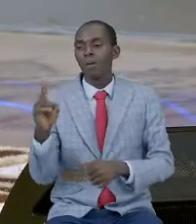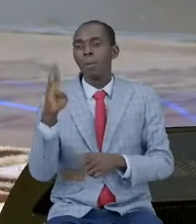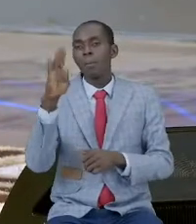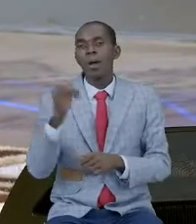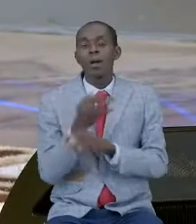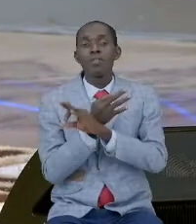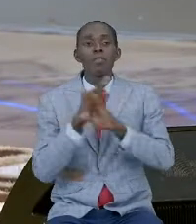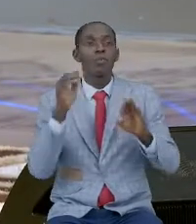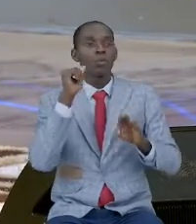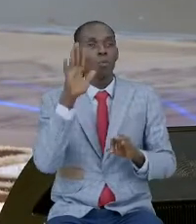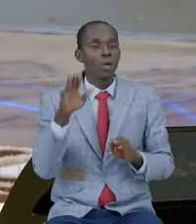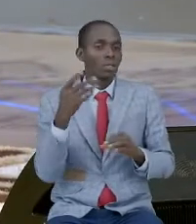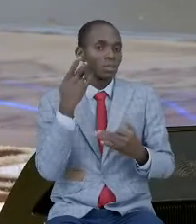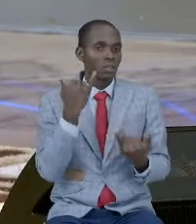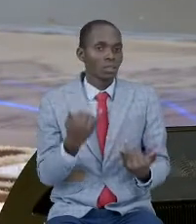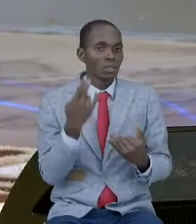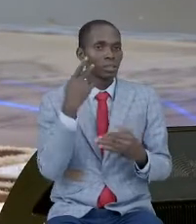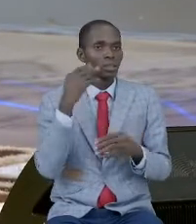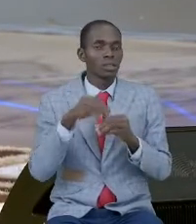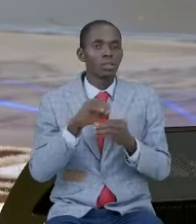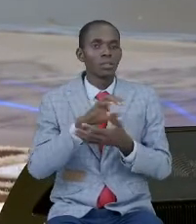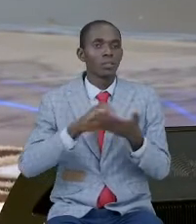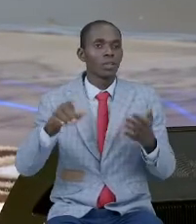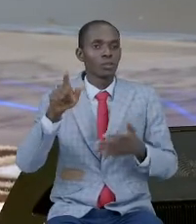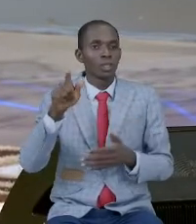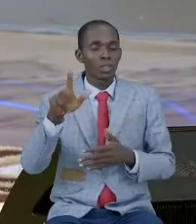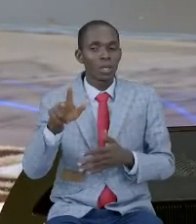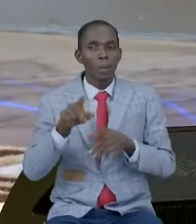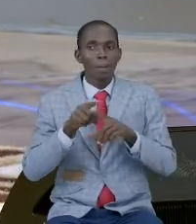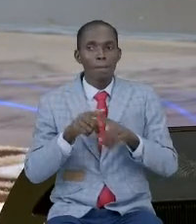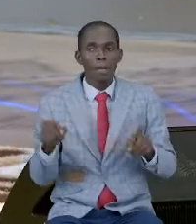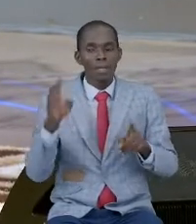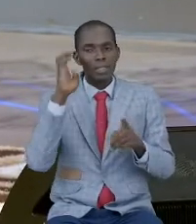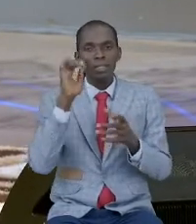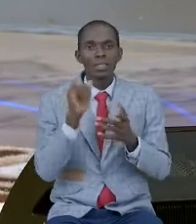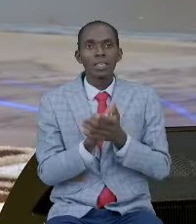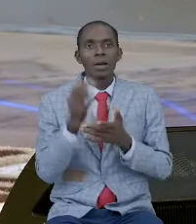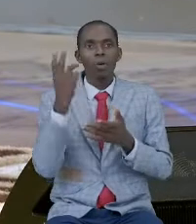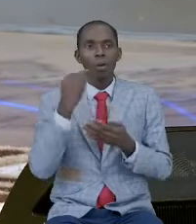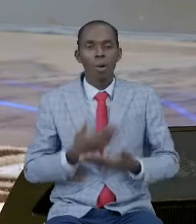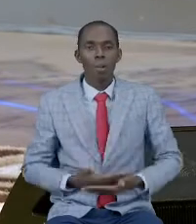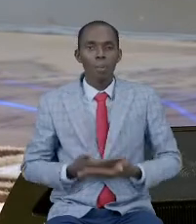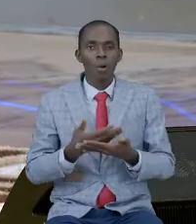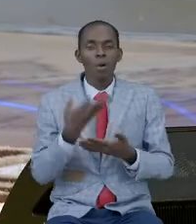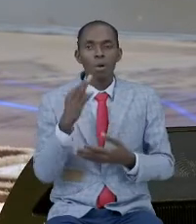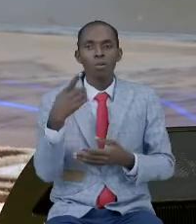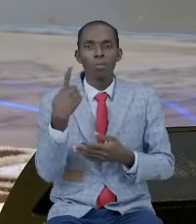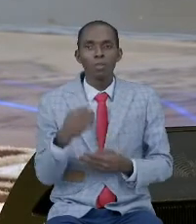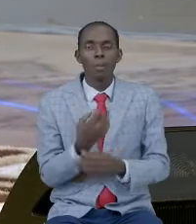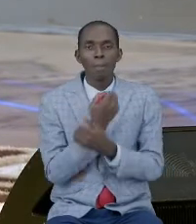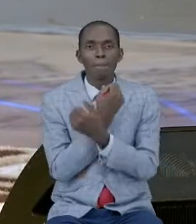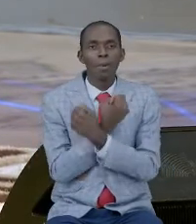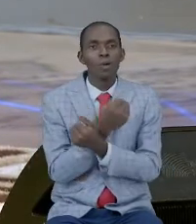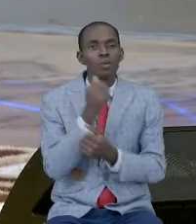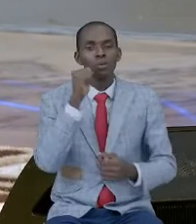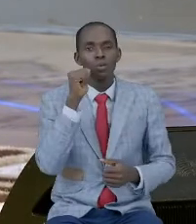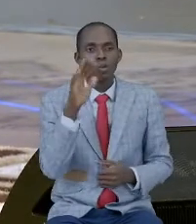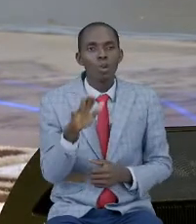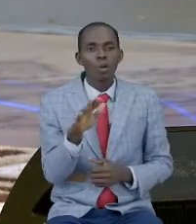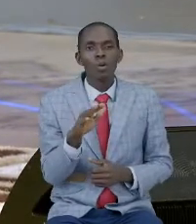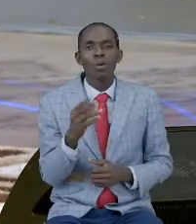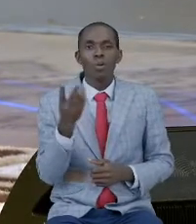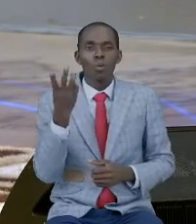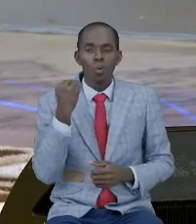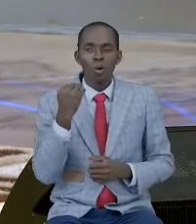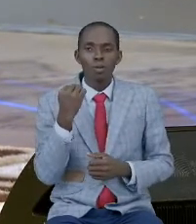23. But he that was born of the bondwoman, he who was of